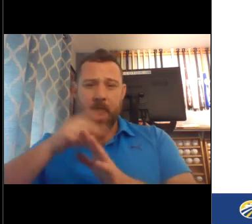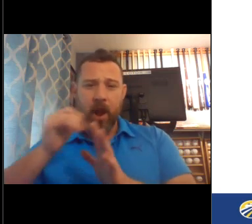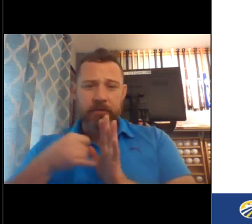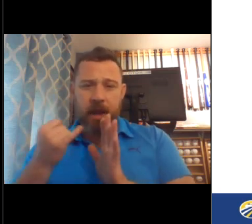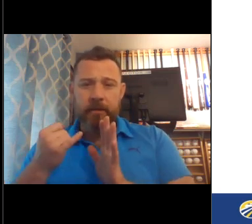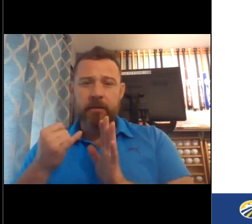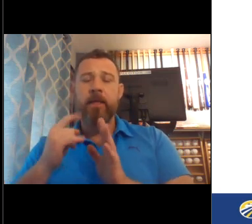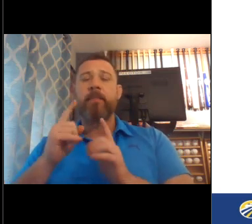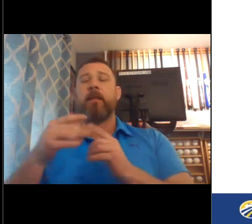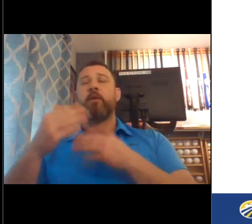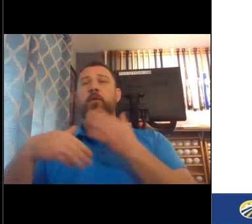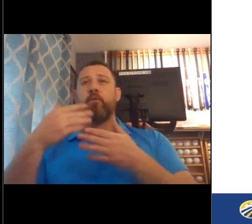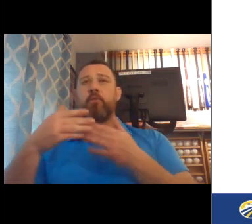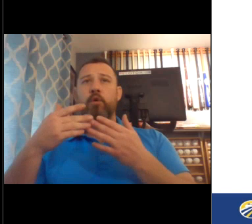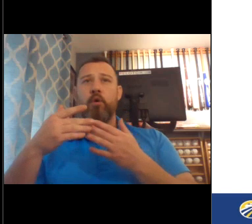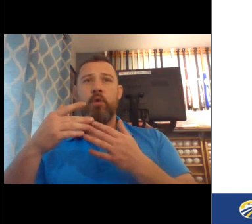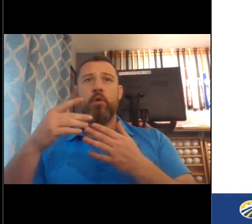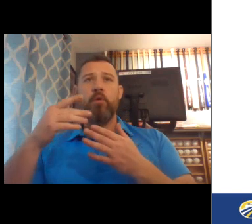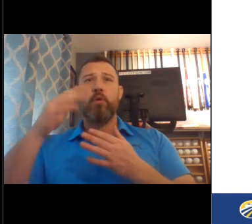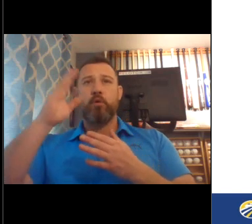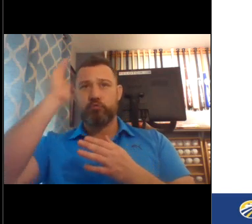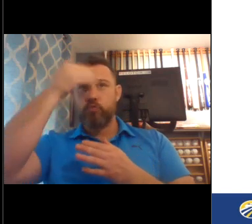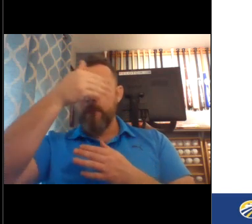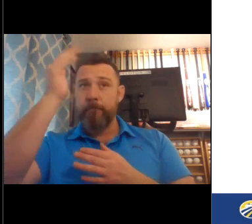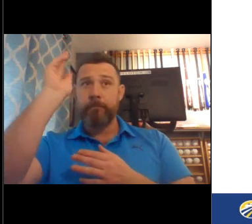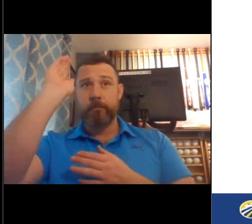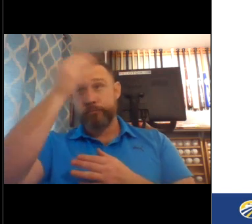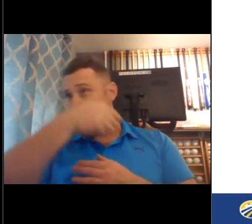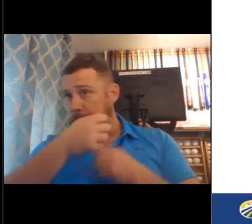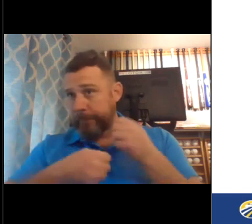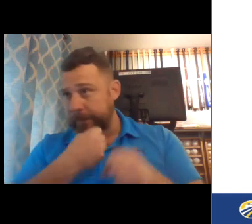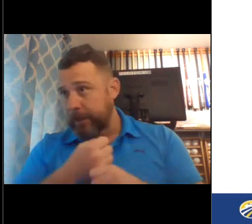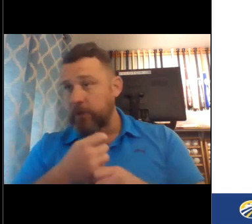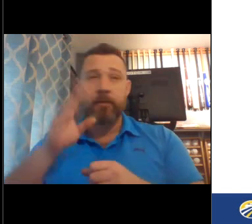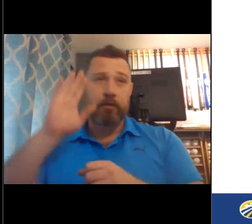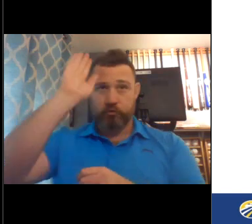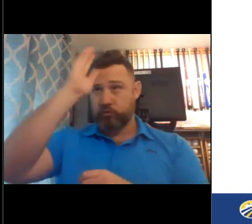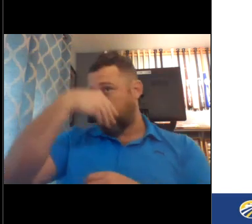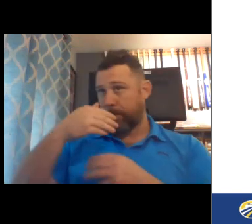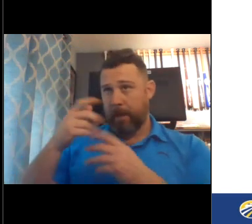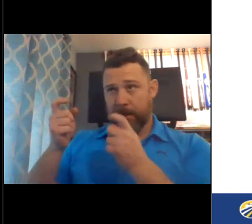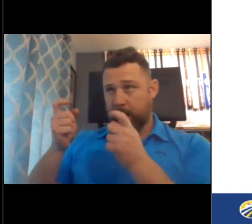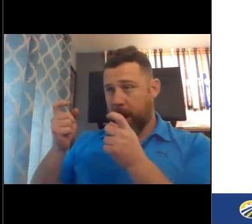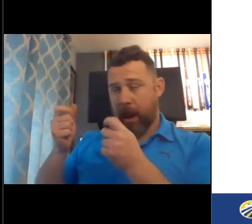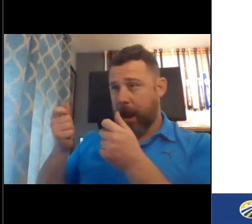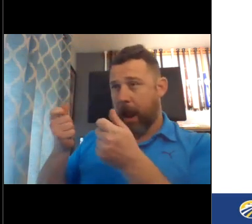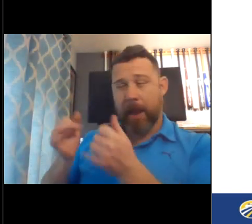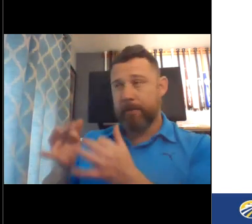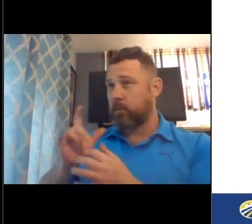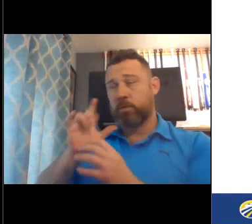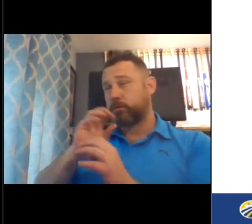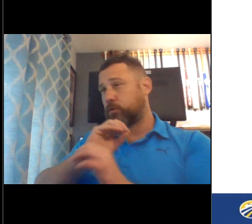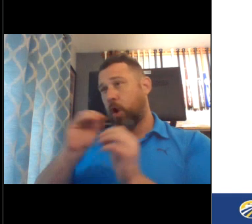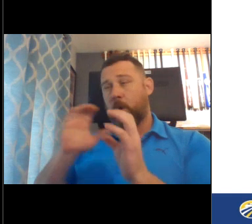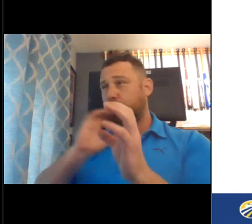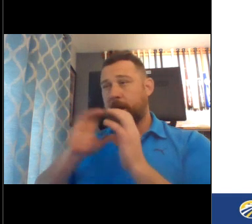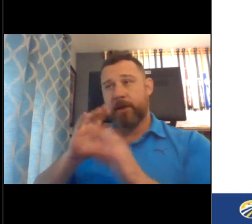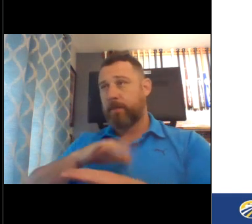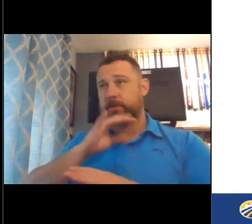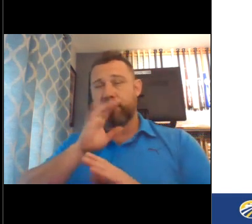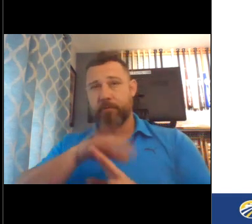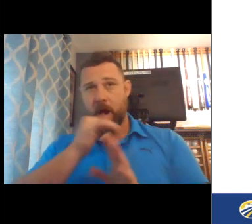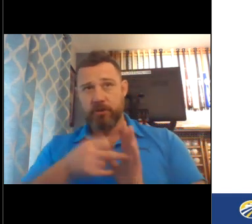through the Trump years, and the Trump years for us were tough because under the Trump administration, there was not really no communication on this project.